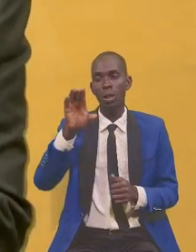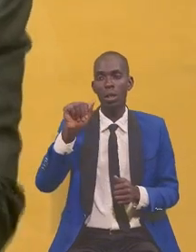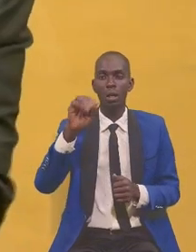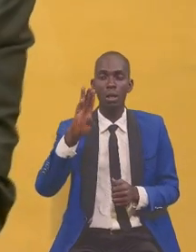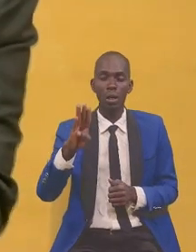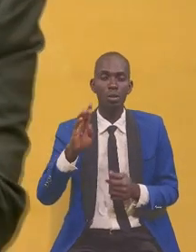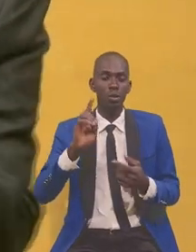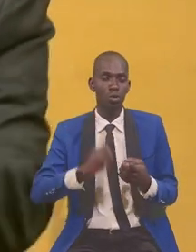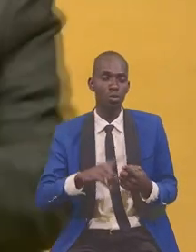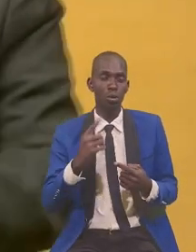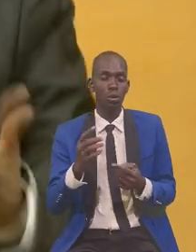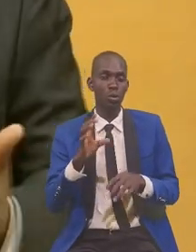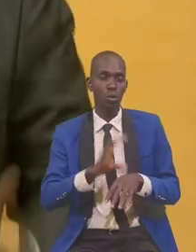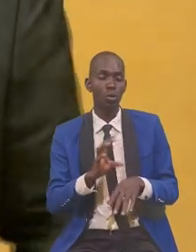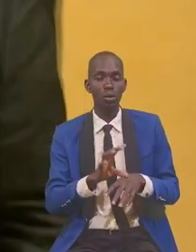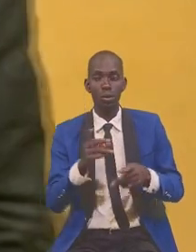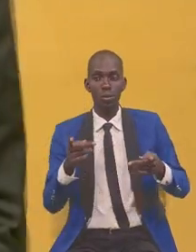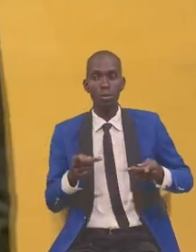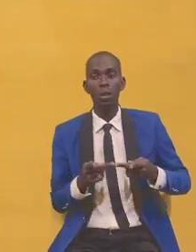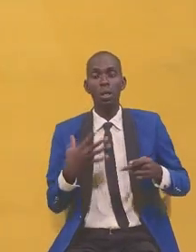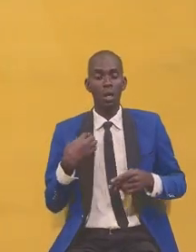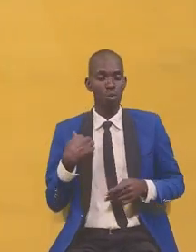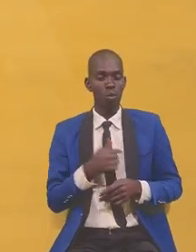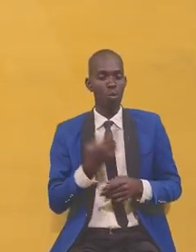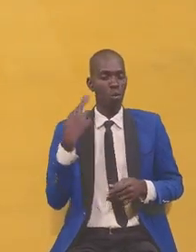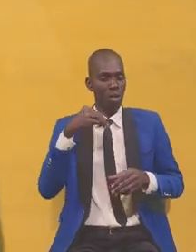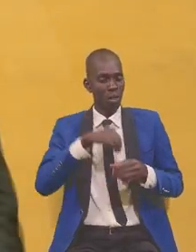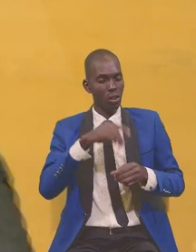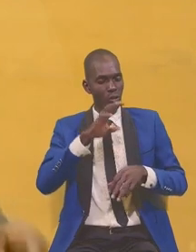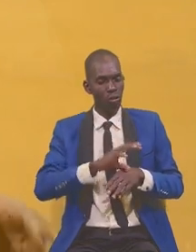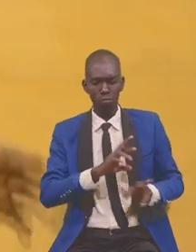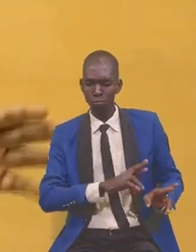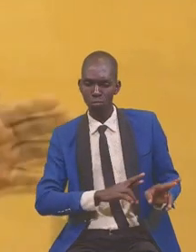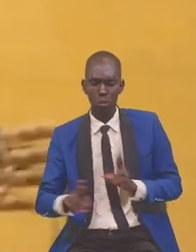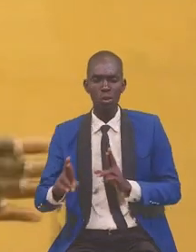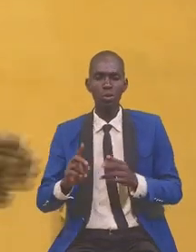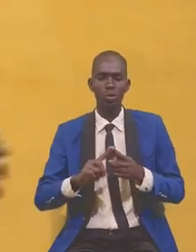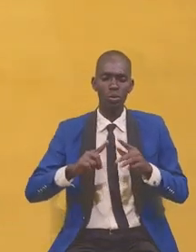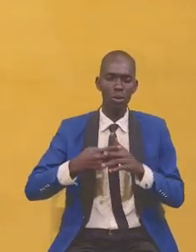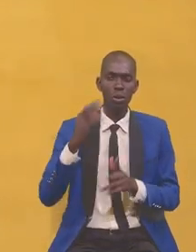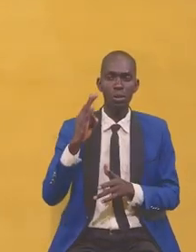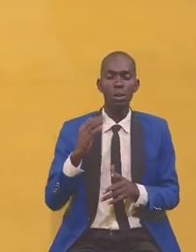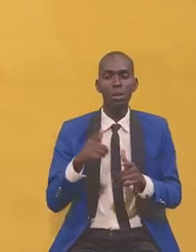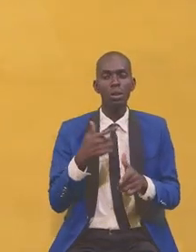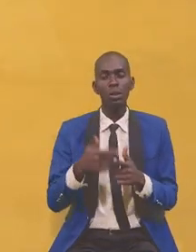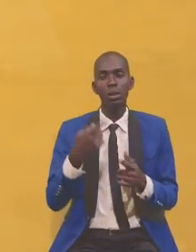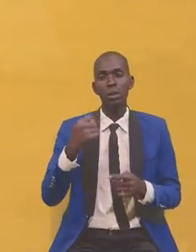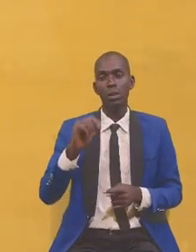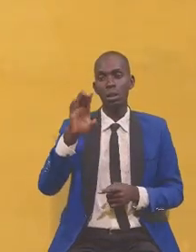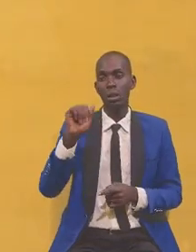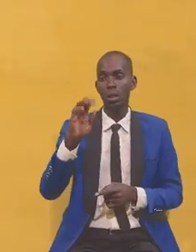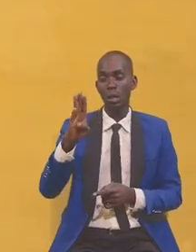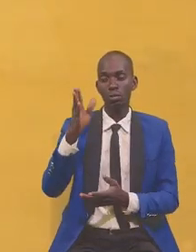already inside singing crosses, getting ready for the ministration of the word. And the taxi stopped